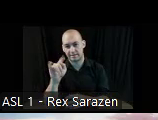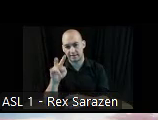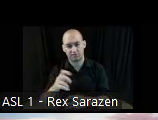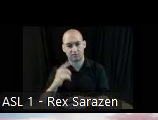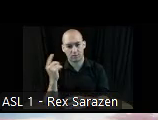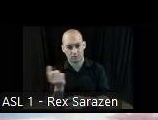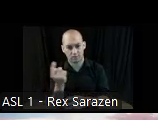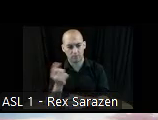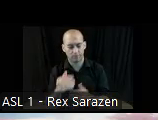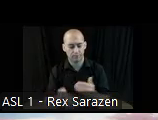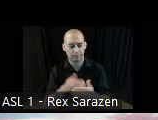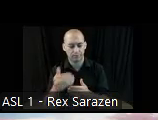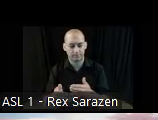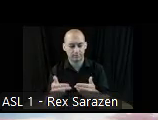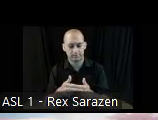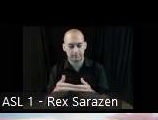please.